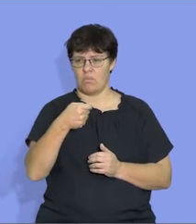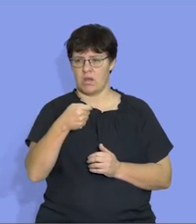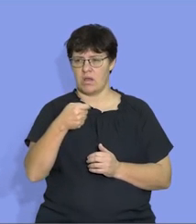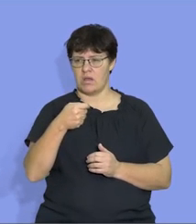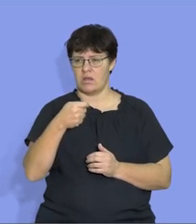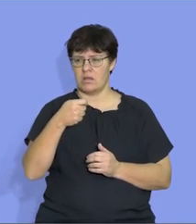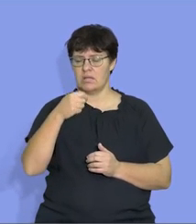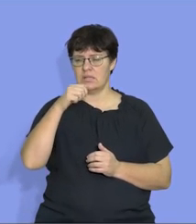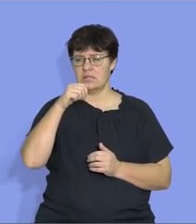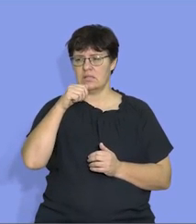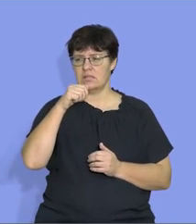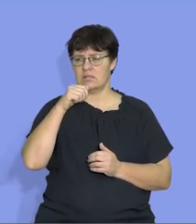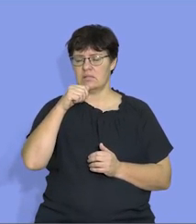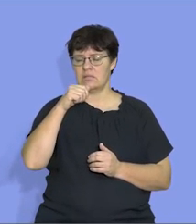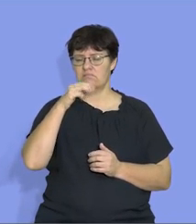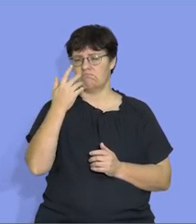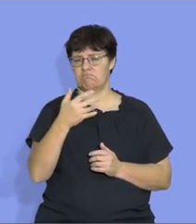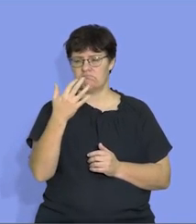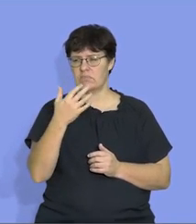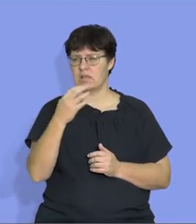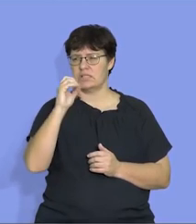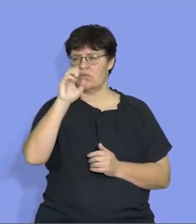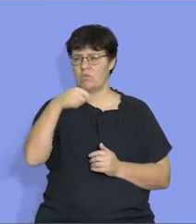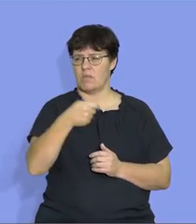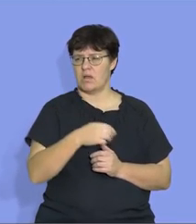0.67 cubic decimeters, and then